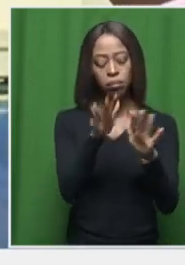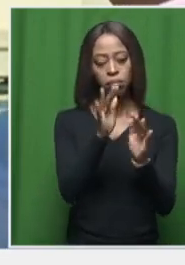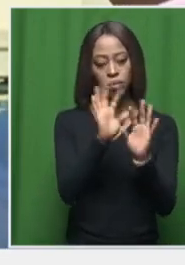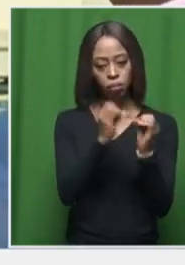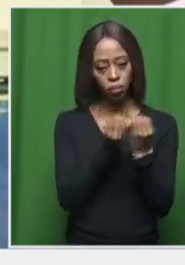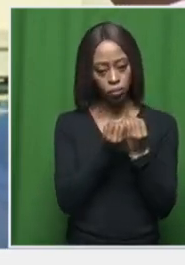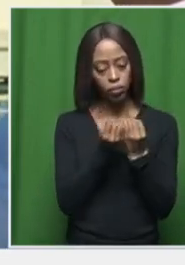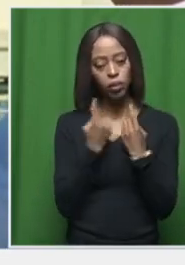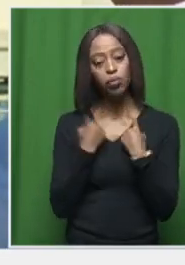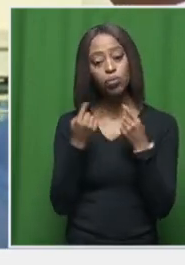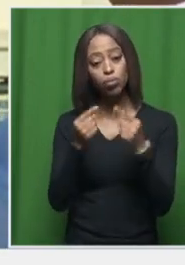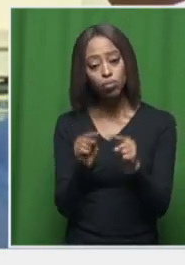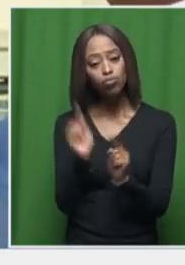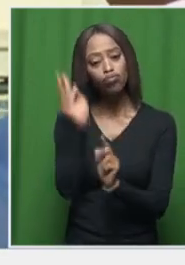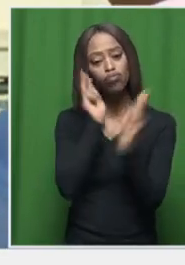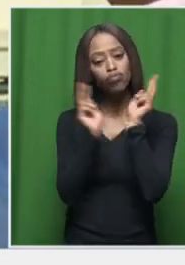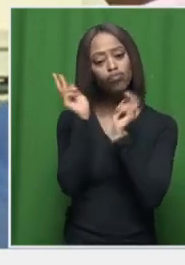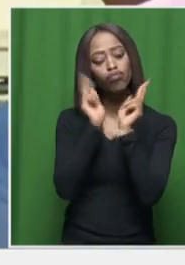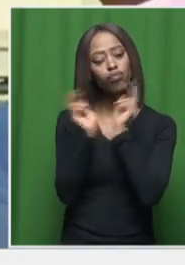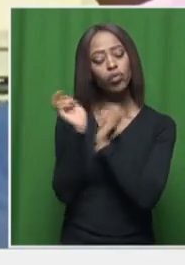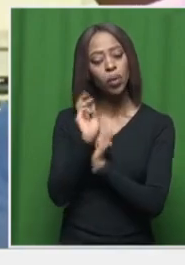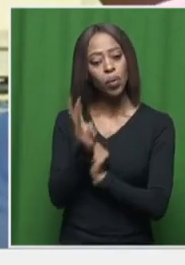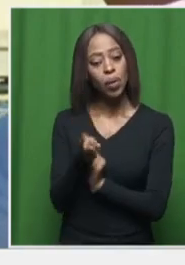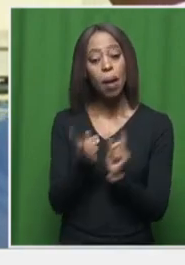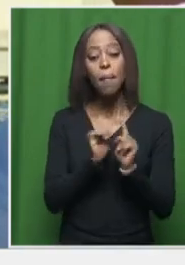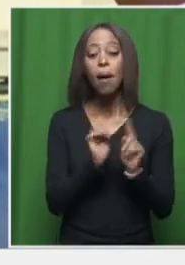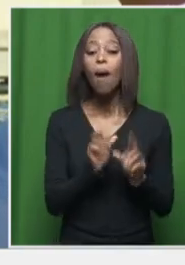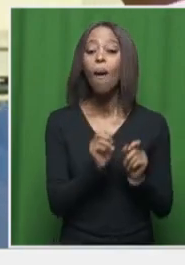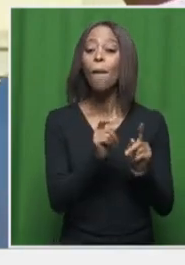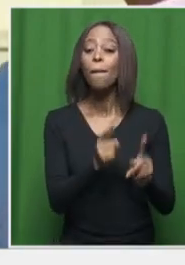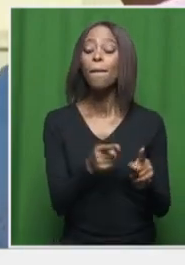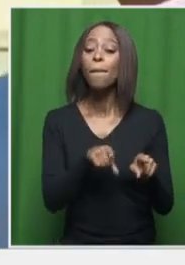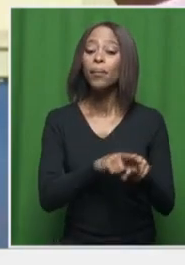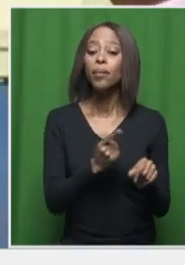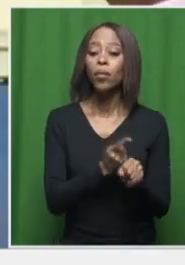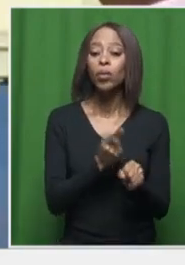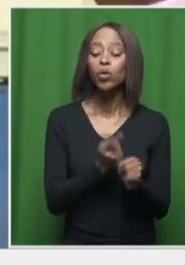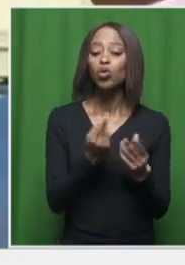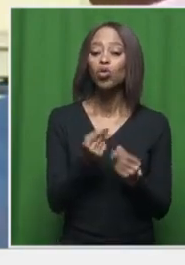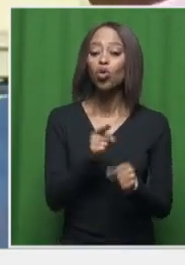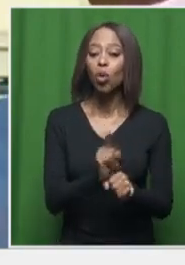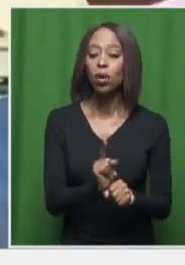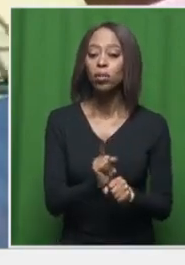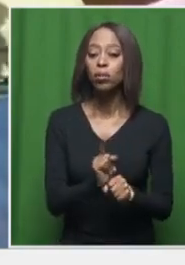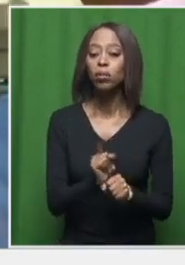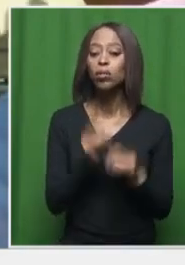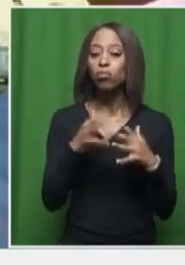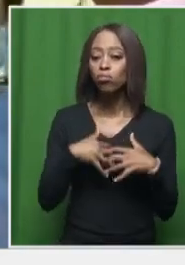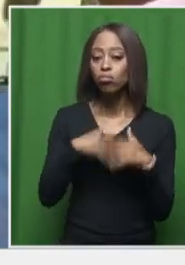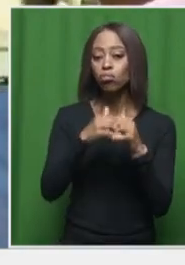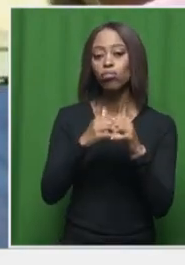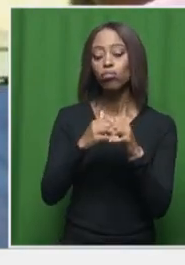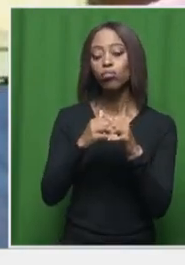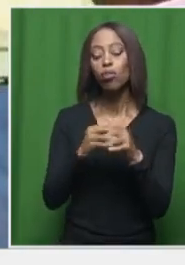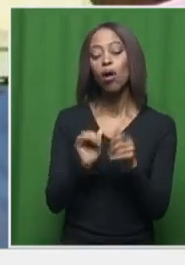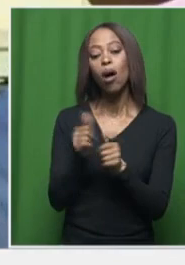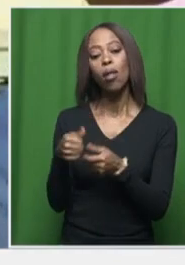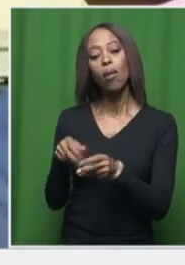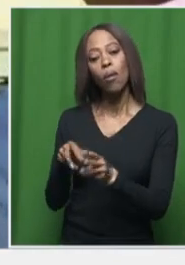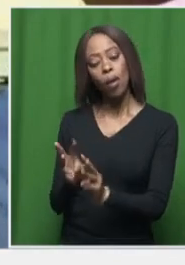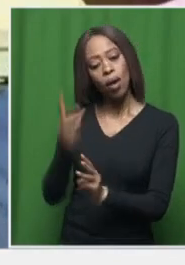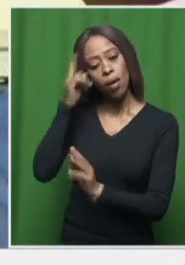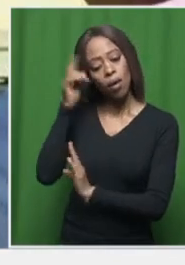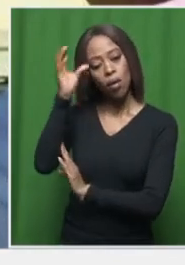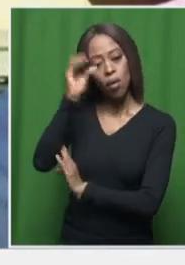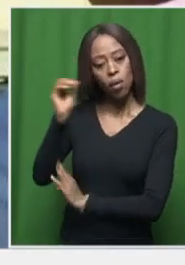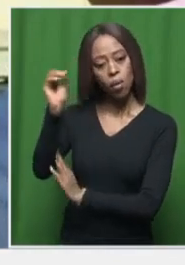arrive and we will listen to the president. However, our opportunity to essentially put together what will be our alternative view